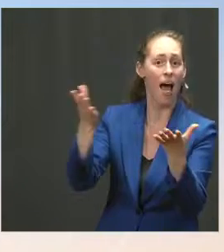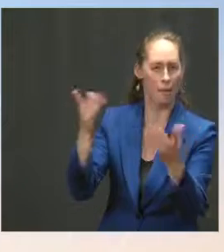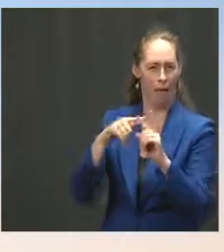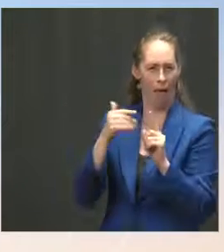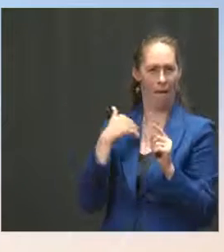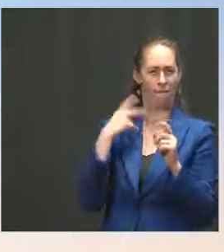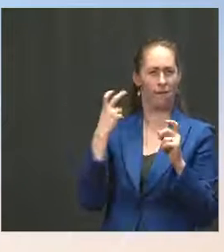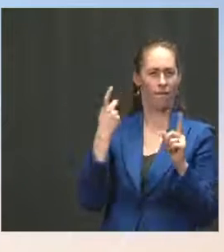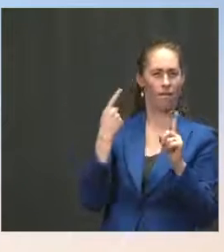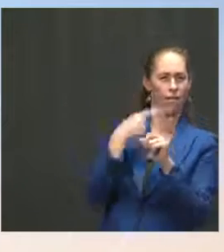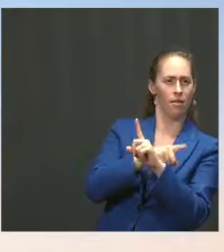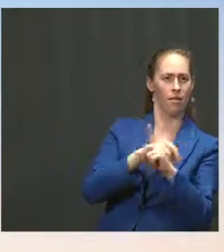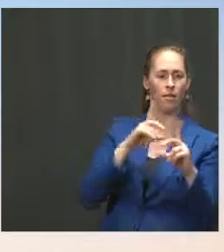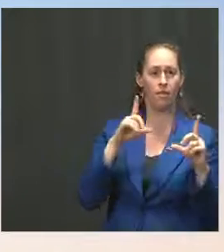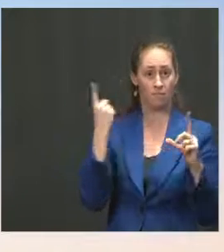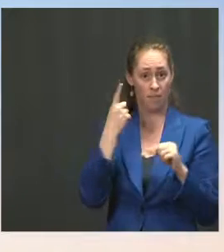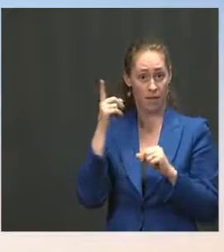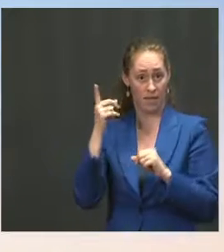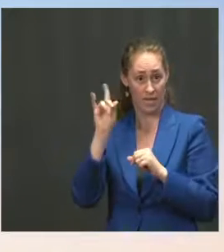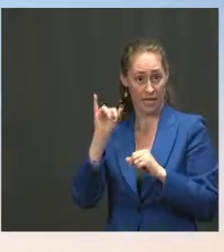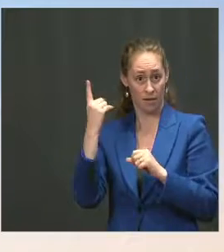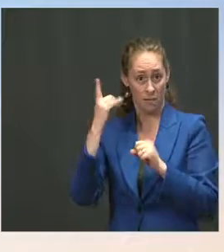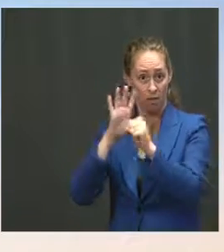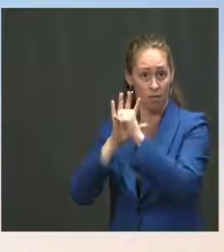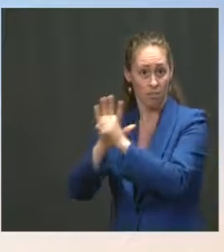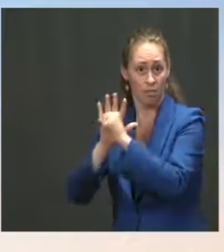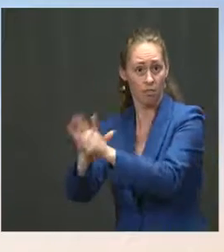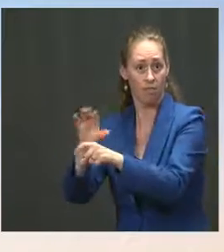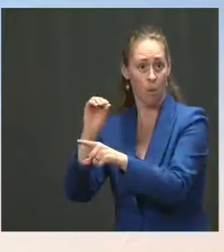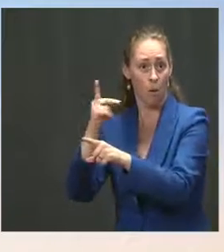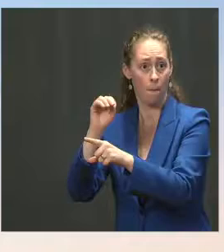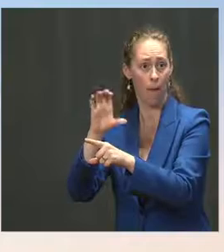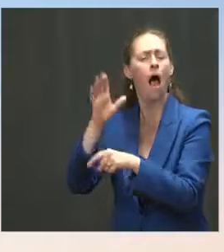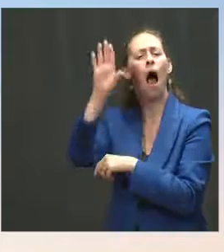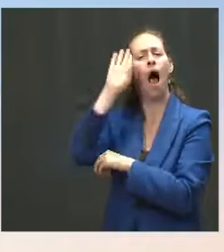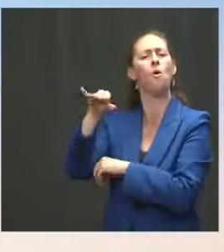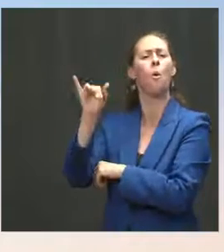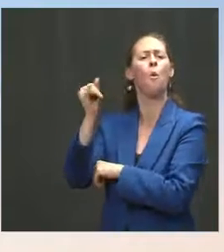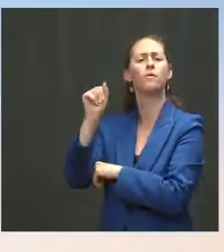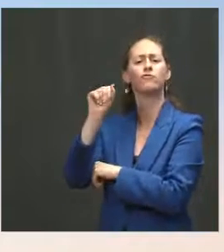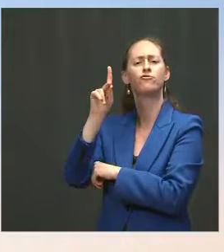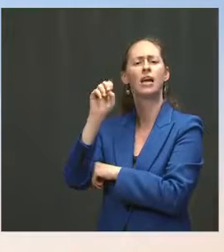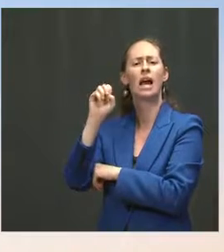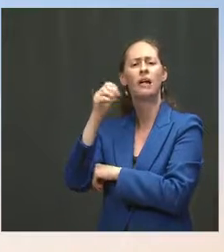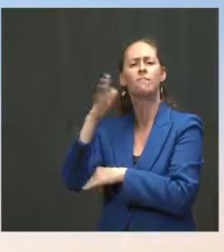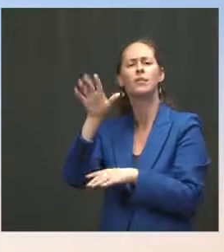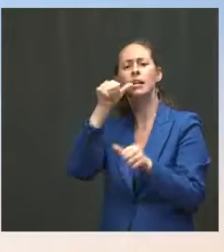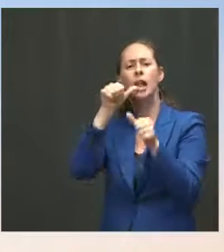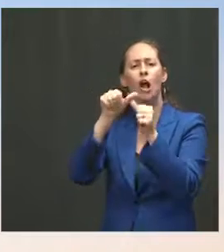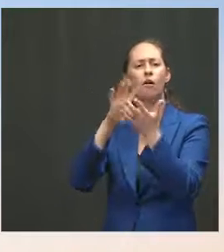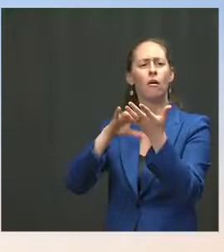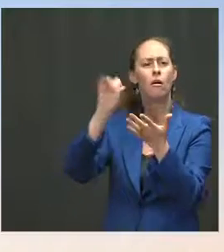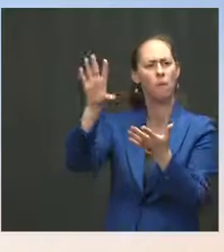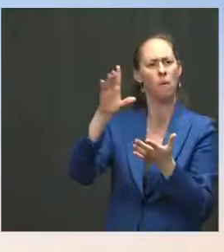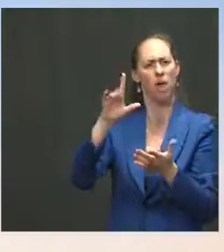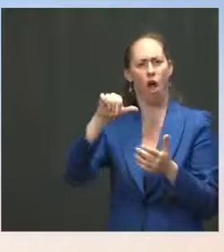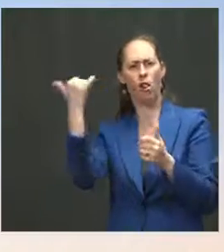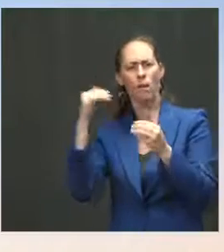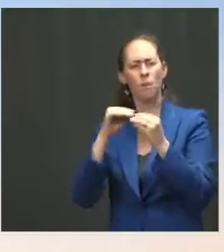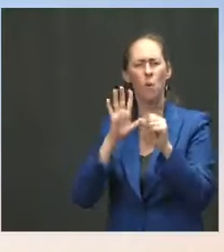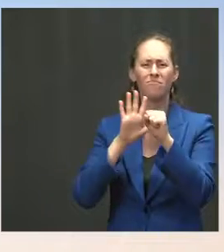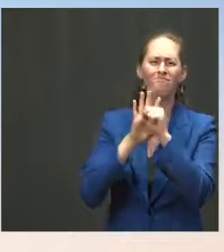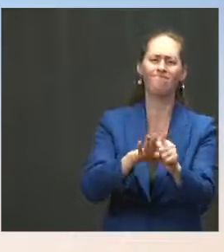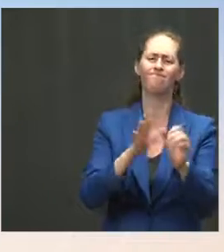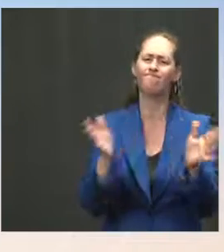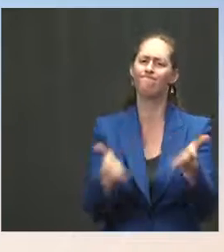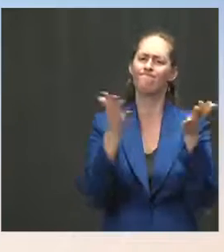pressure OPEC other than, a letter from Jake Sullivan to actually take steps to increase production? Or is it just the U.S. sort of doing it